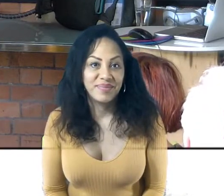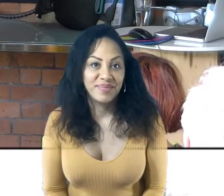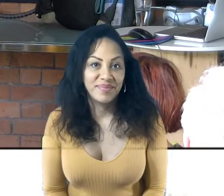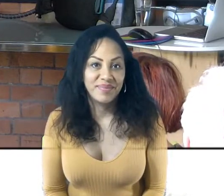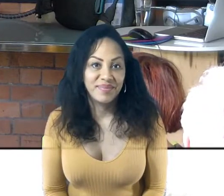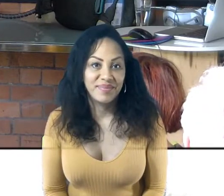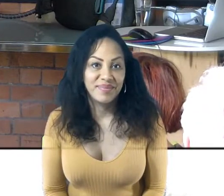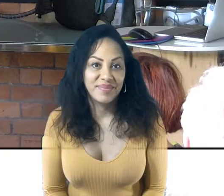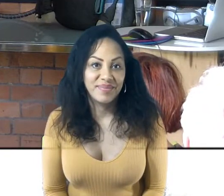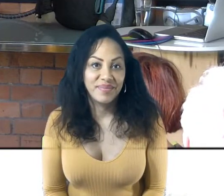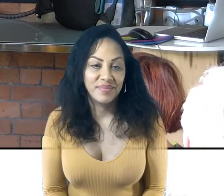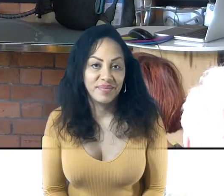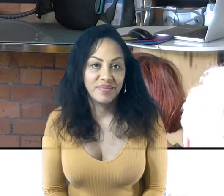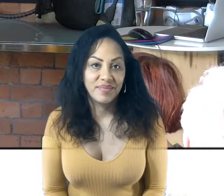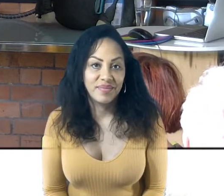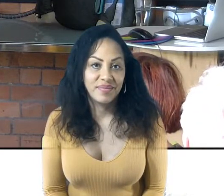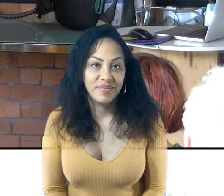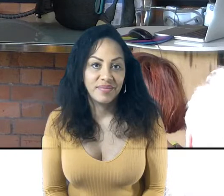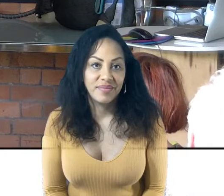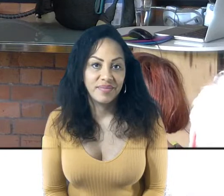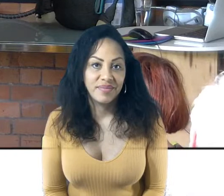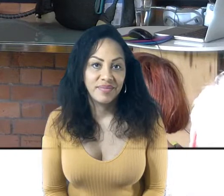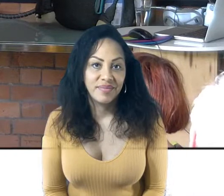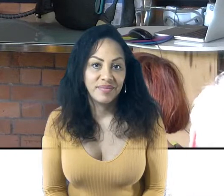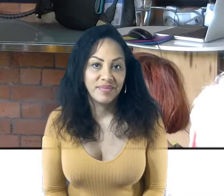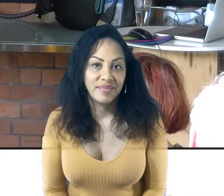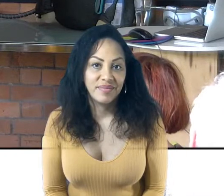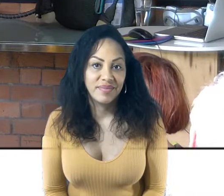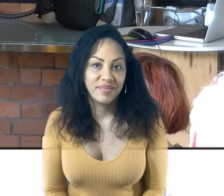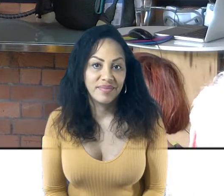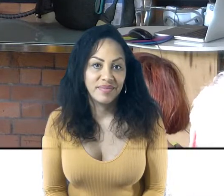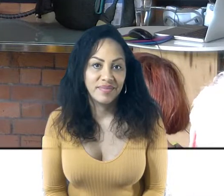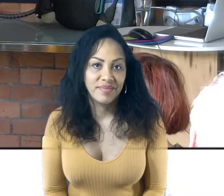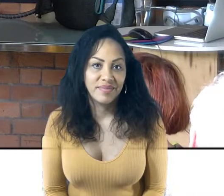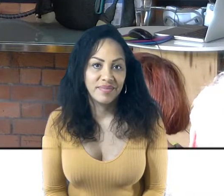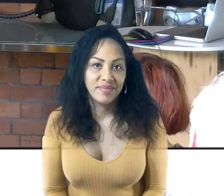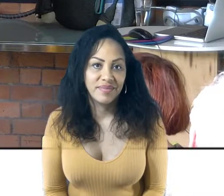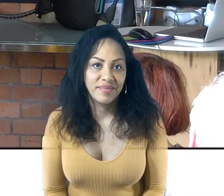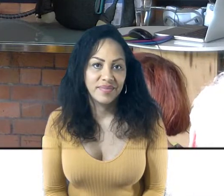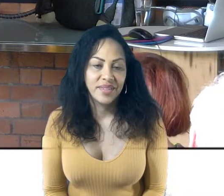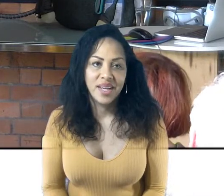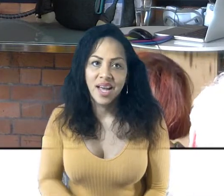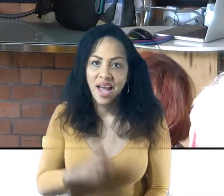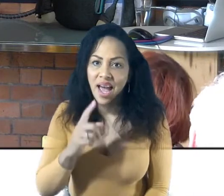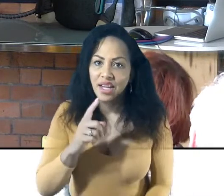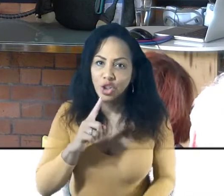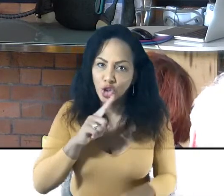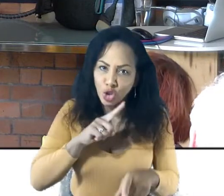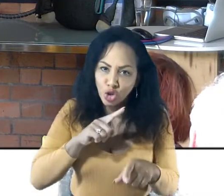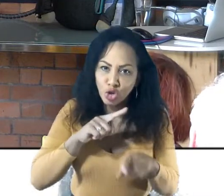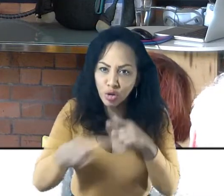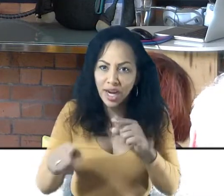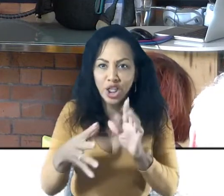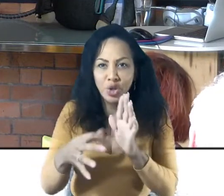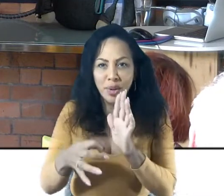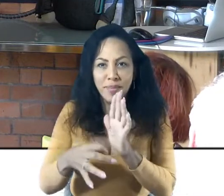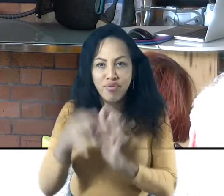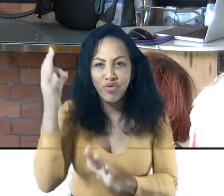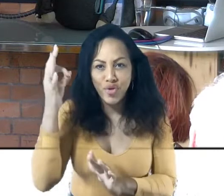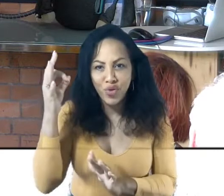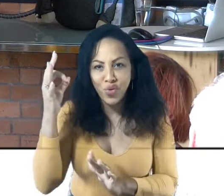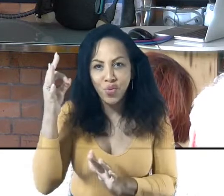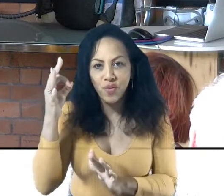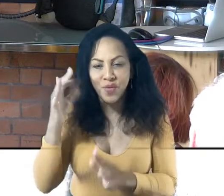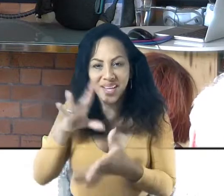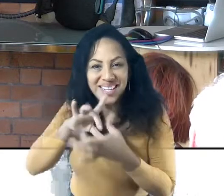kind of dissolving those kind of that sense of separateness, I think it has to do with spirituality.